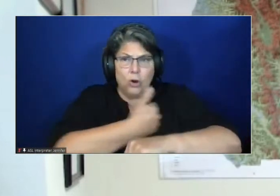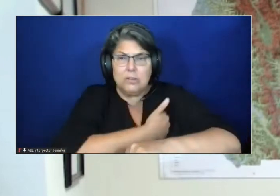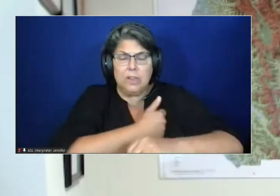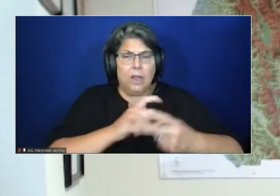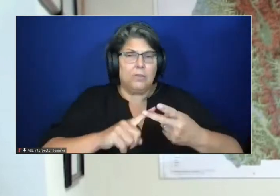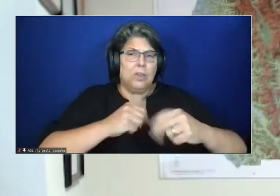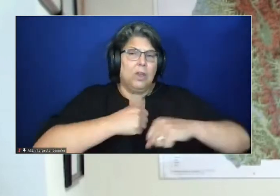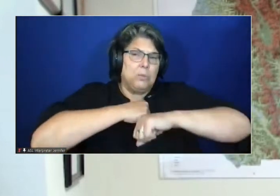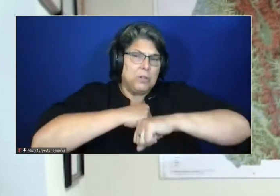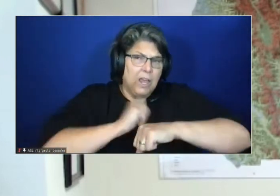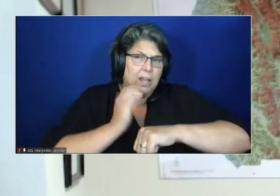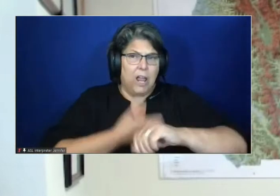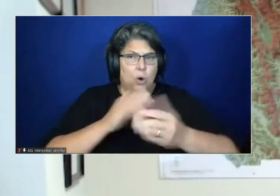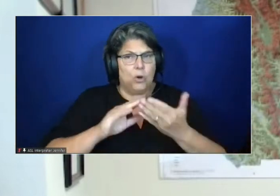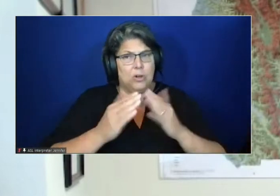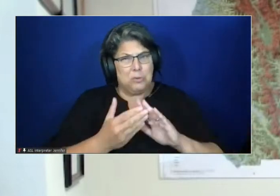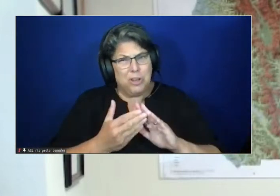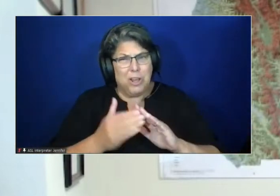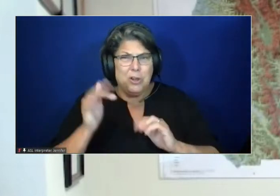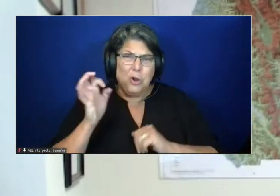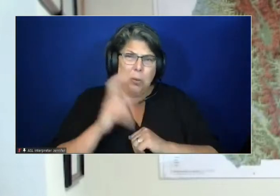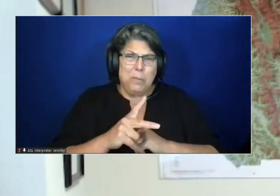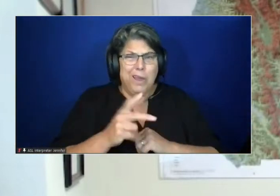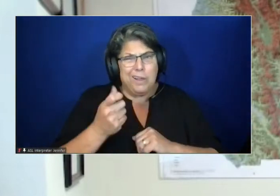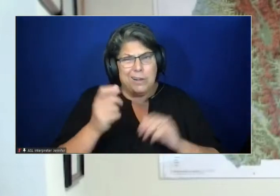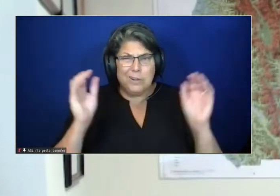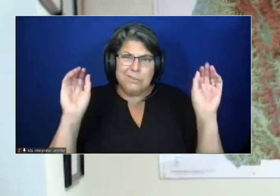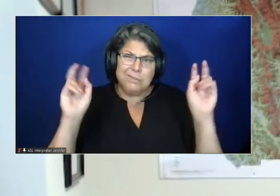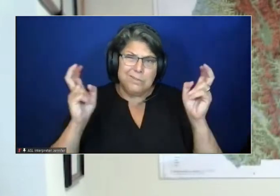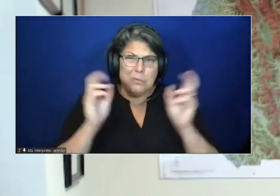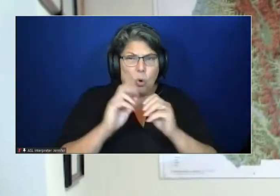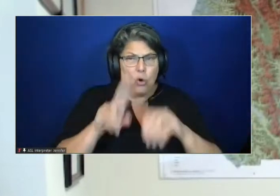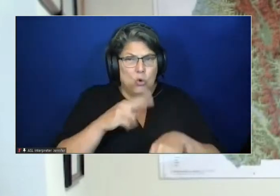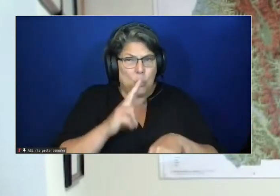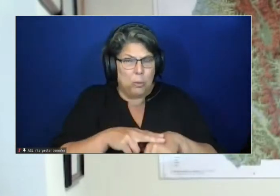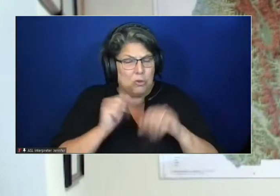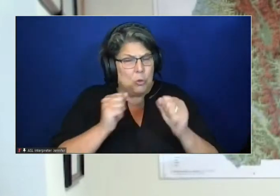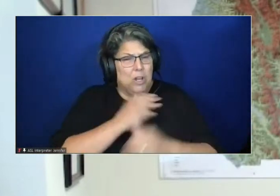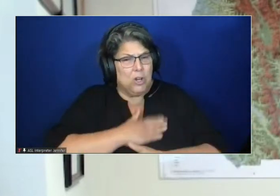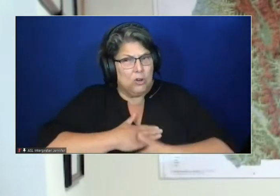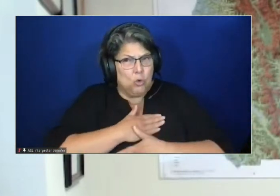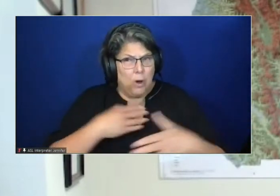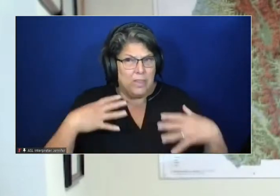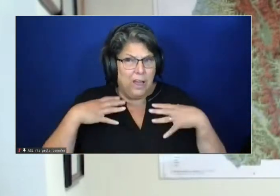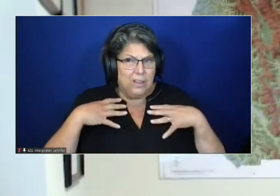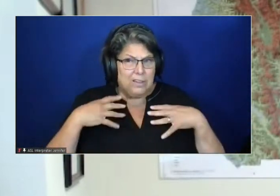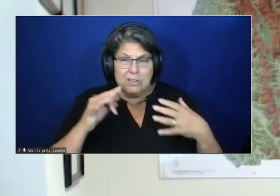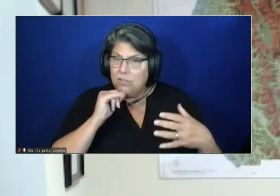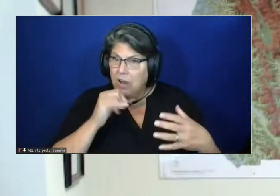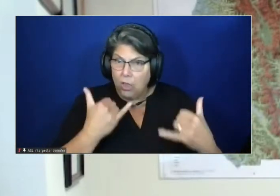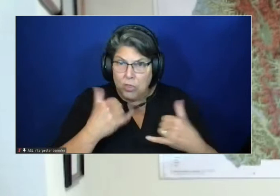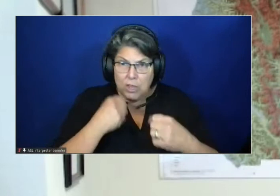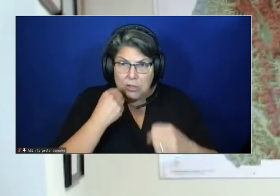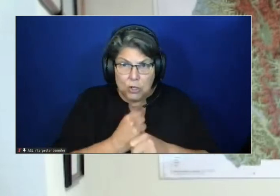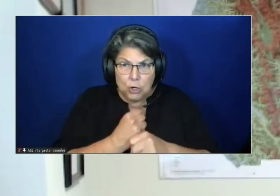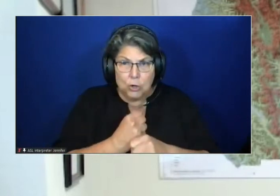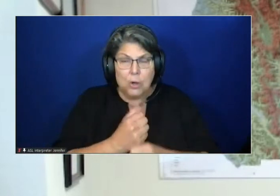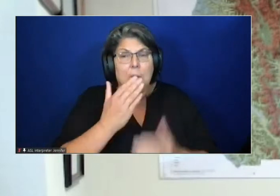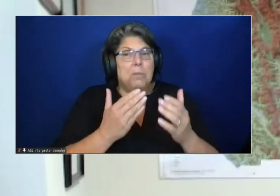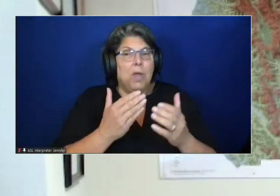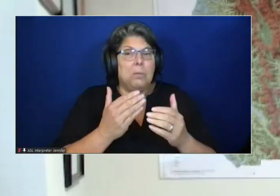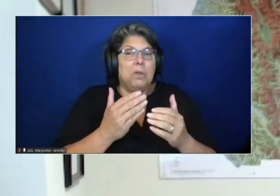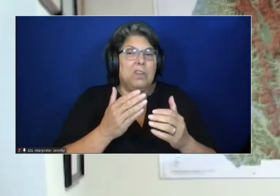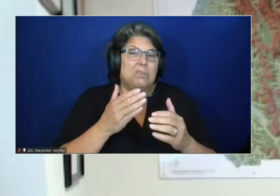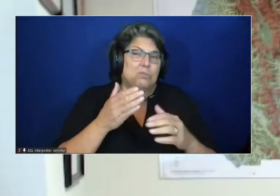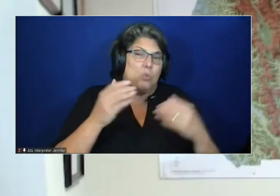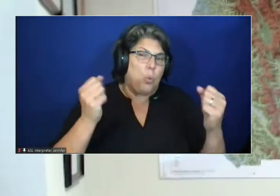community, and get a little back to normal so we can enjoy the holiday seasons. If not this year, then maybe in the winter after